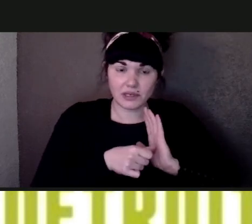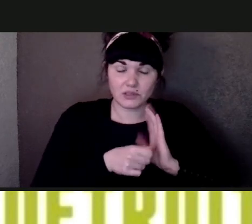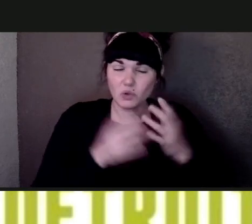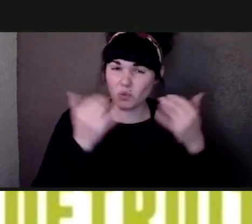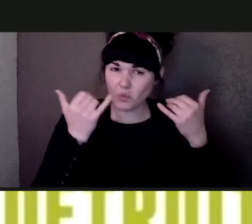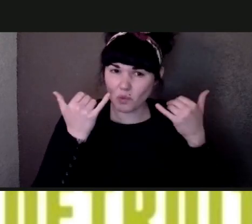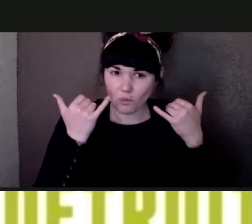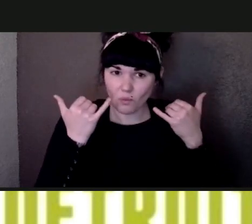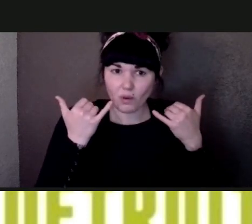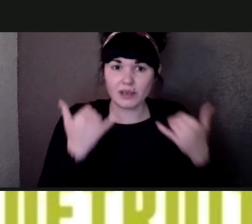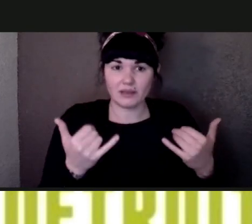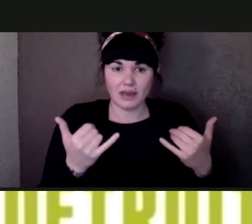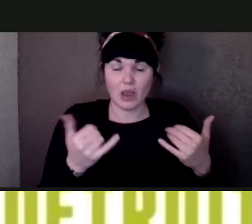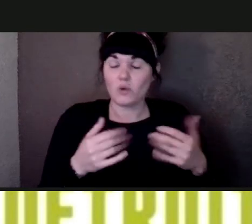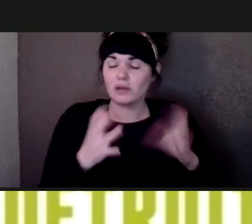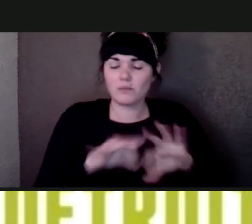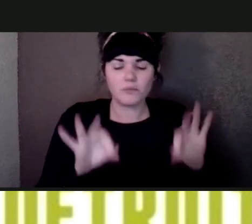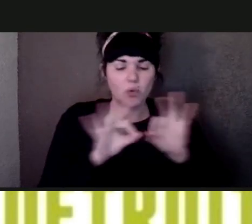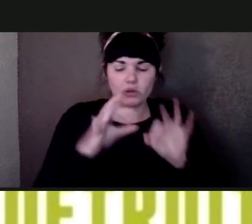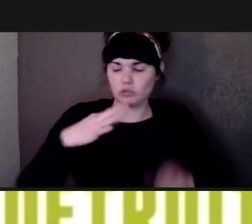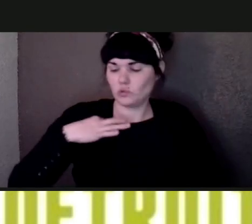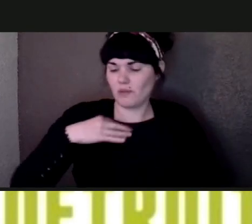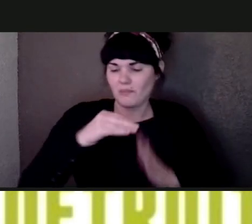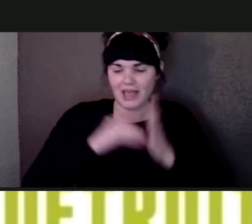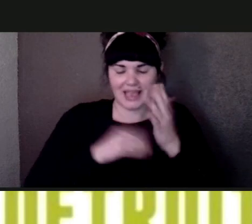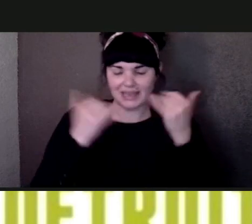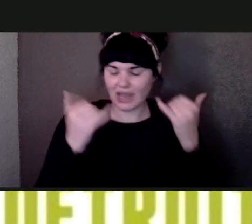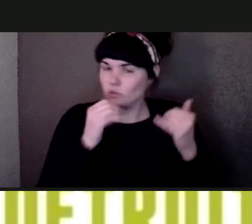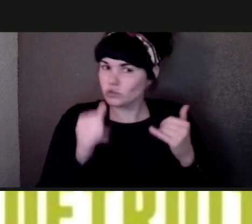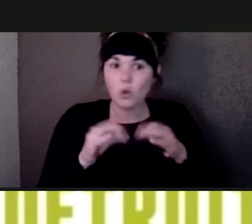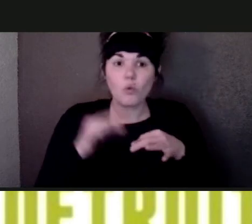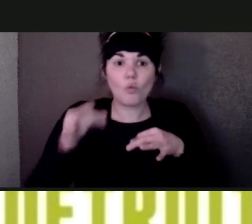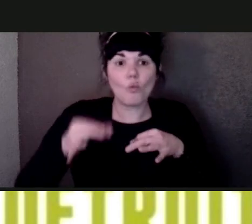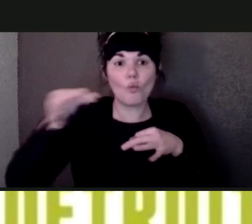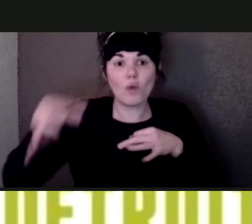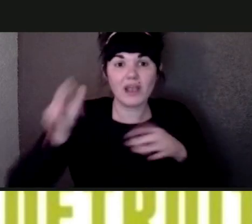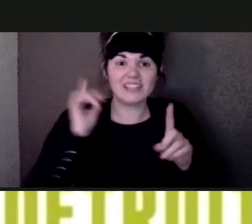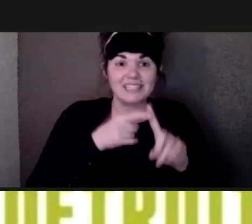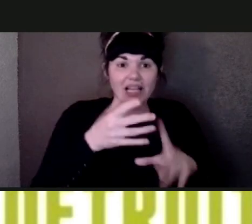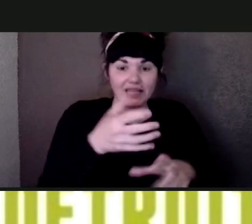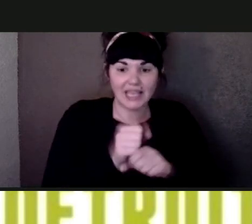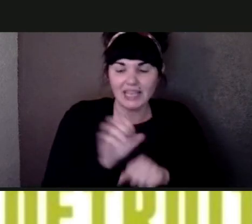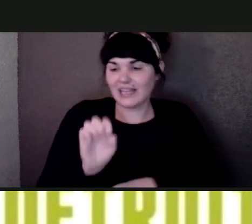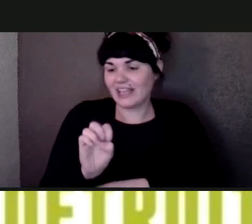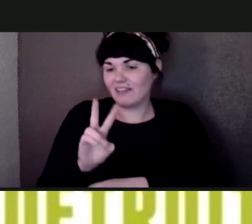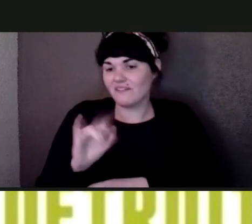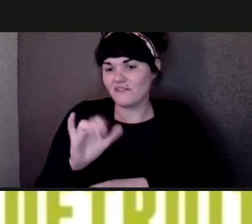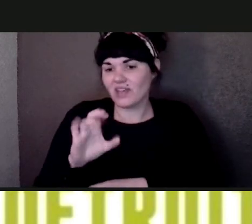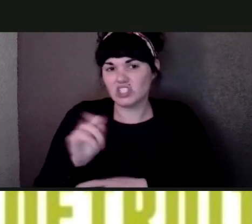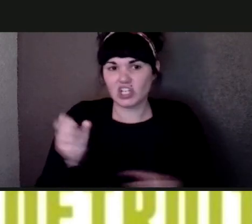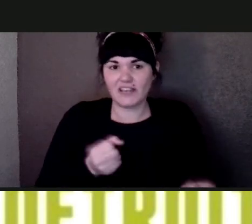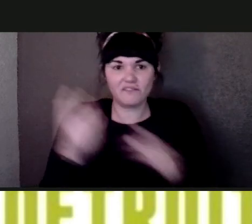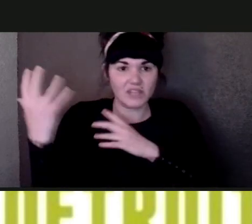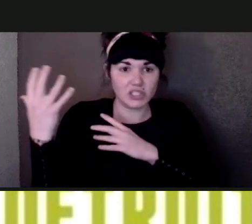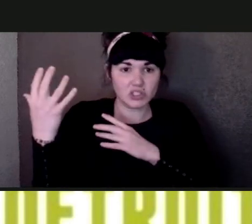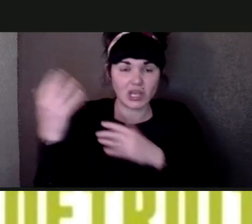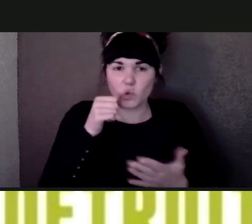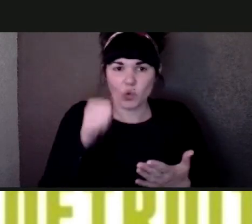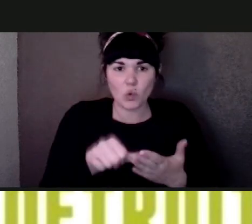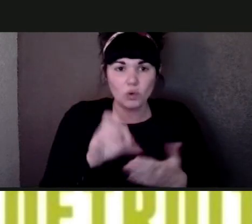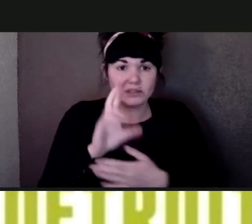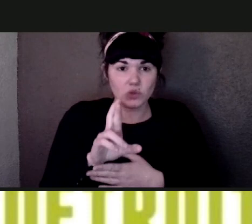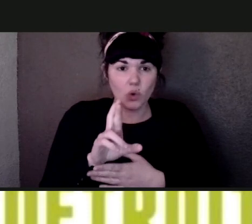not wait until they have an eviction notice or a shutoff notice. And I just wanted to confirm with you, Jasmine, that